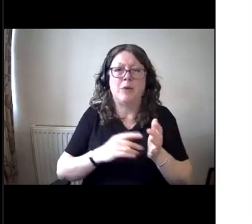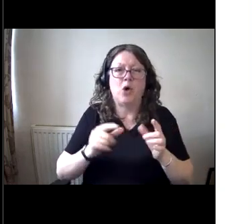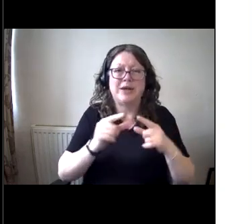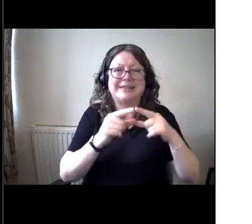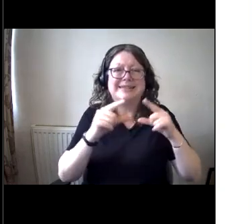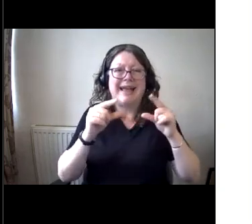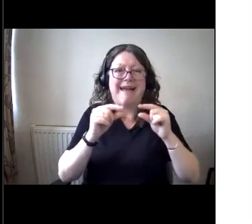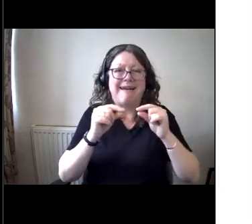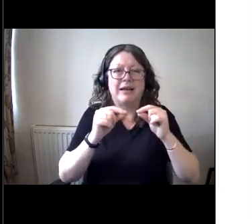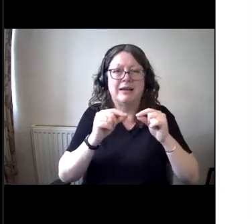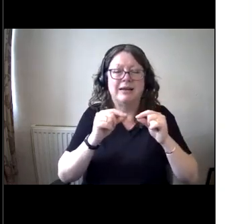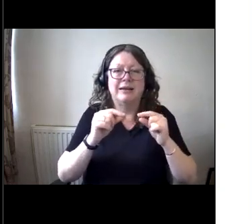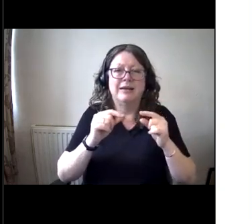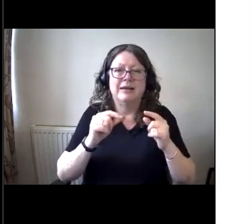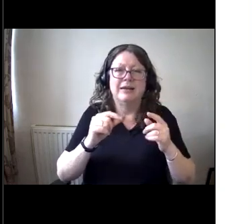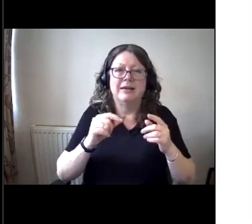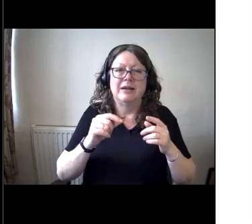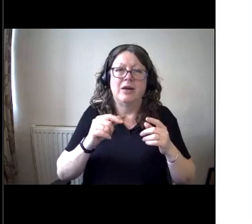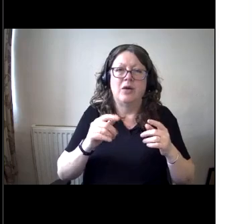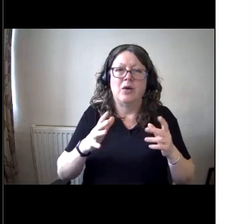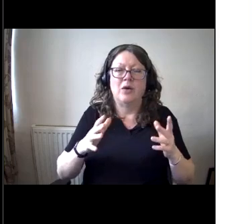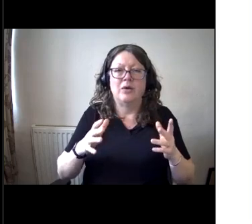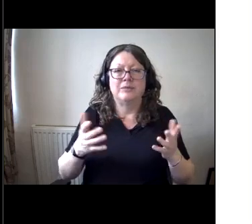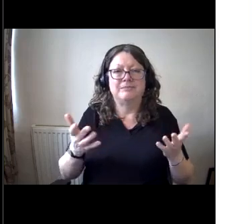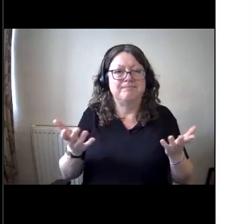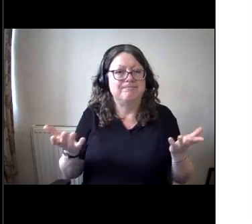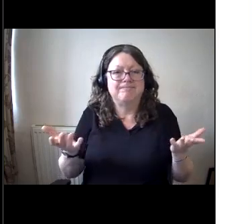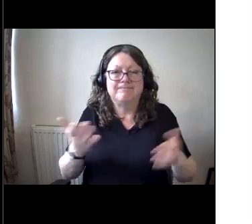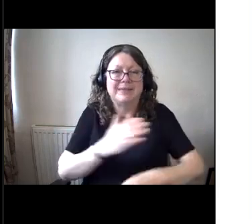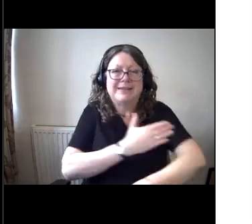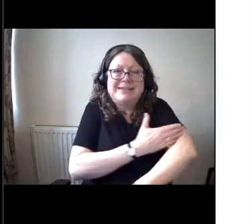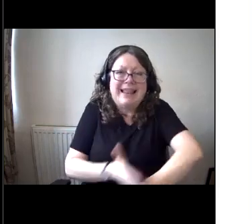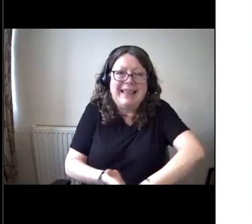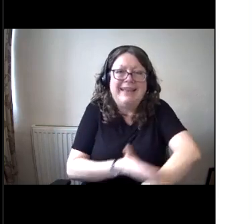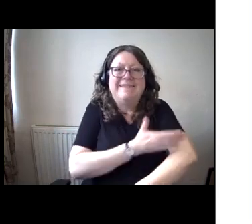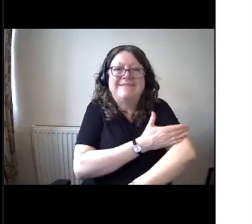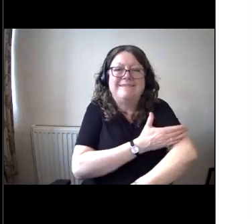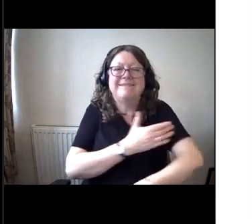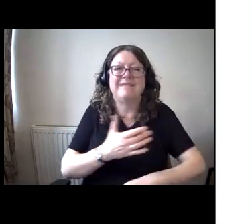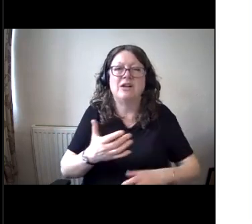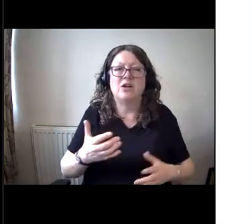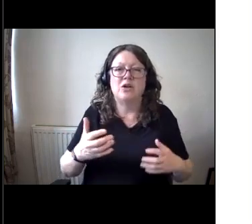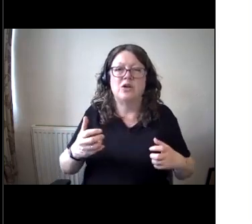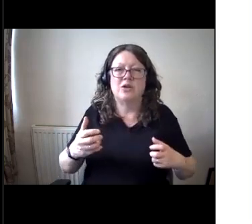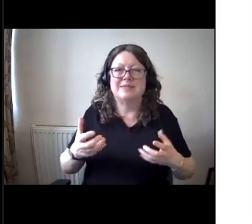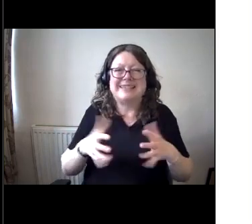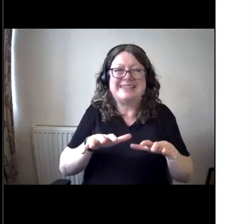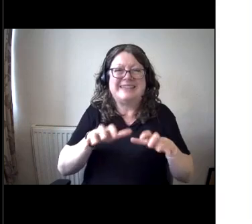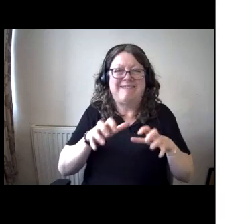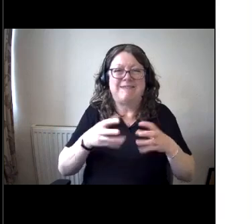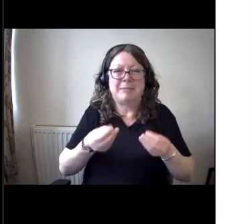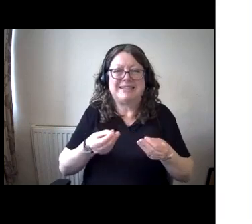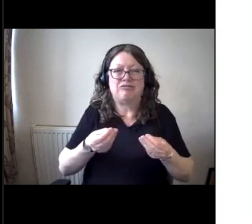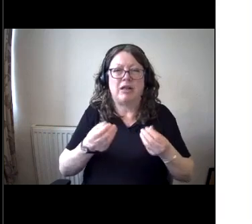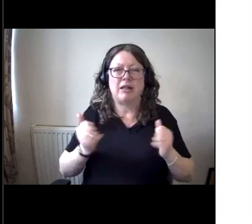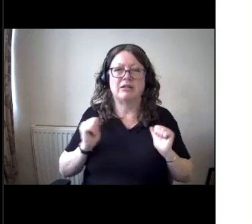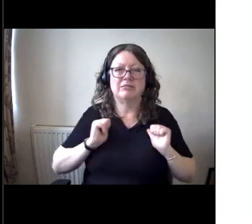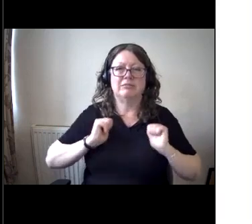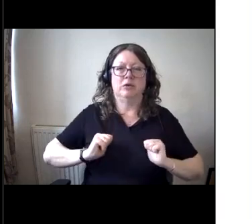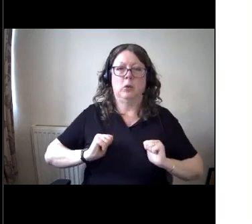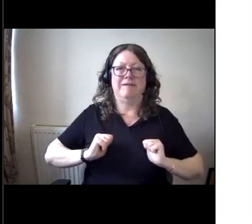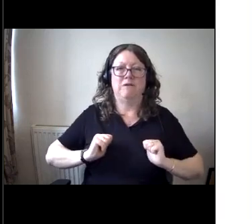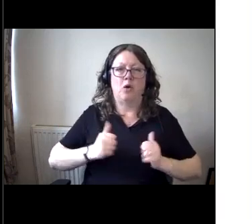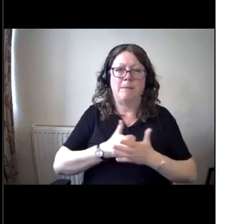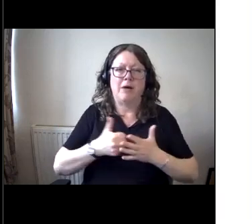prefer short sleeves versus long sleeves. It might be that, you know, they struggle with scratchy shirts, school ties, blazers. So we can often